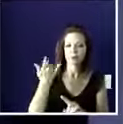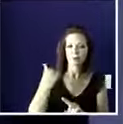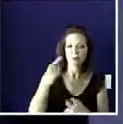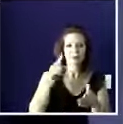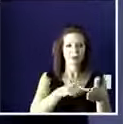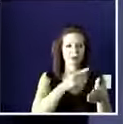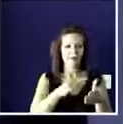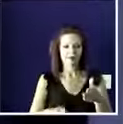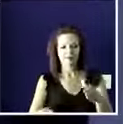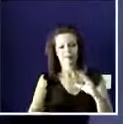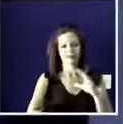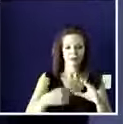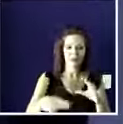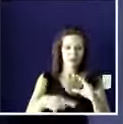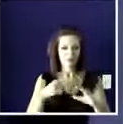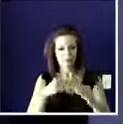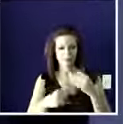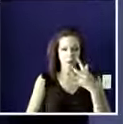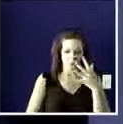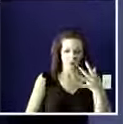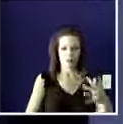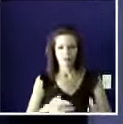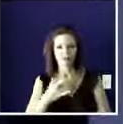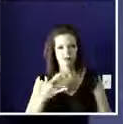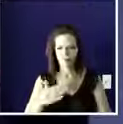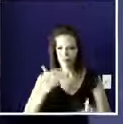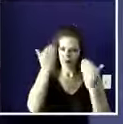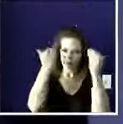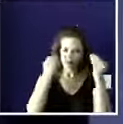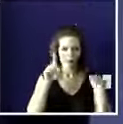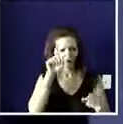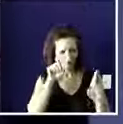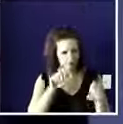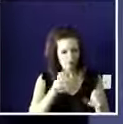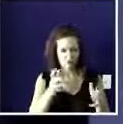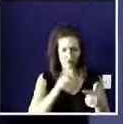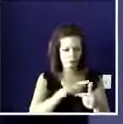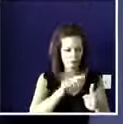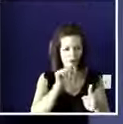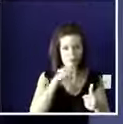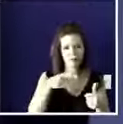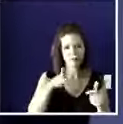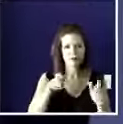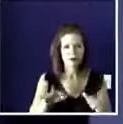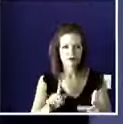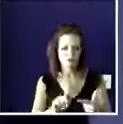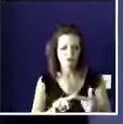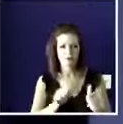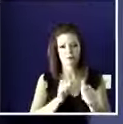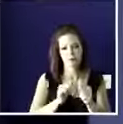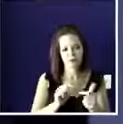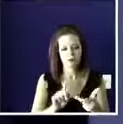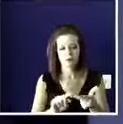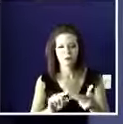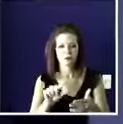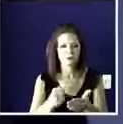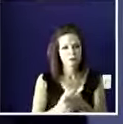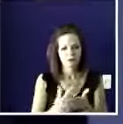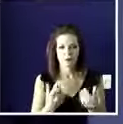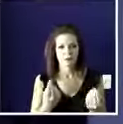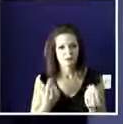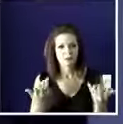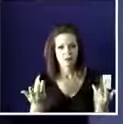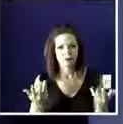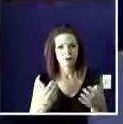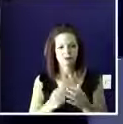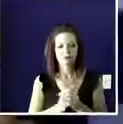our inboxes, leaving us with a lot of questions. What about AP tests? What about athletics? What about graduation?